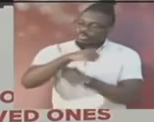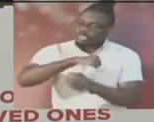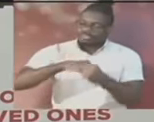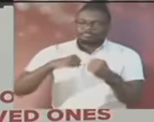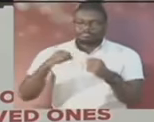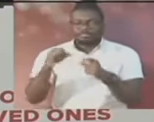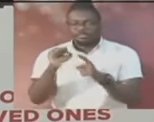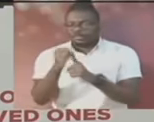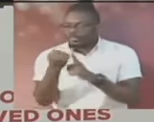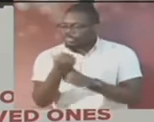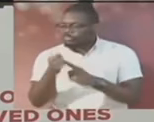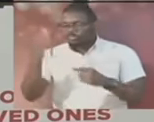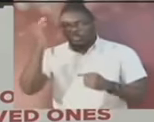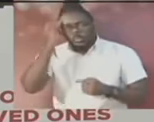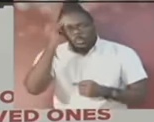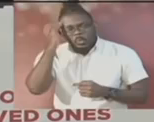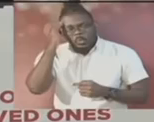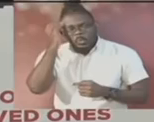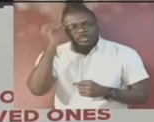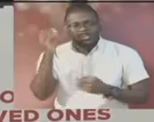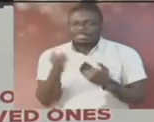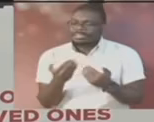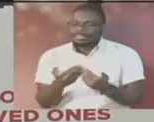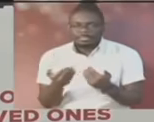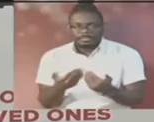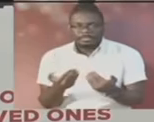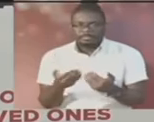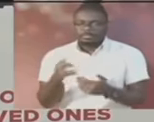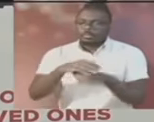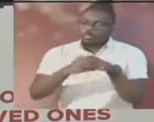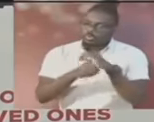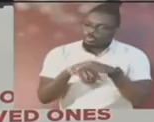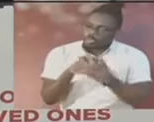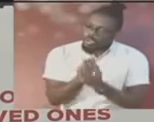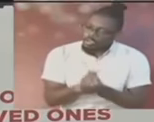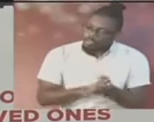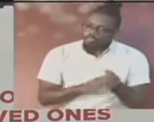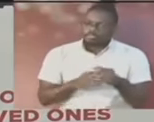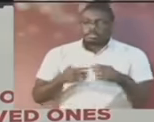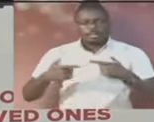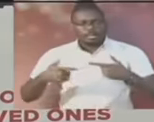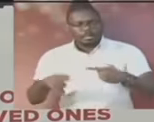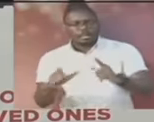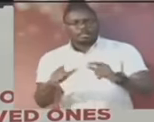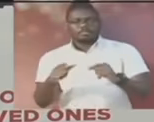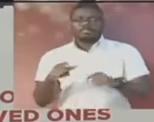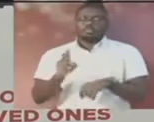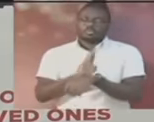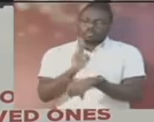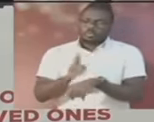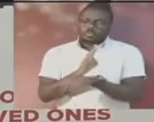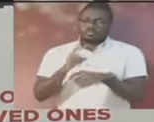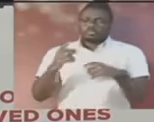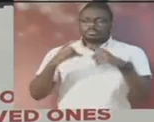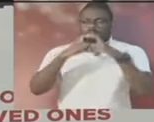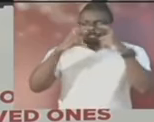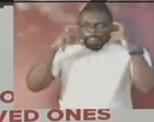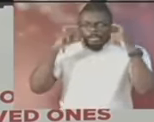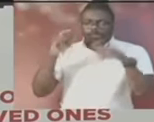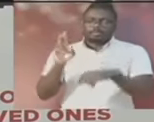any of us. Let's wash our hands and let's wear our masks properly. Let's continue